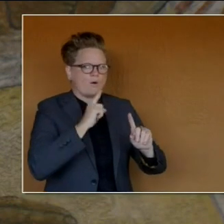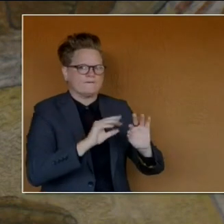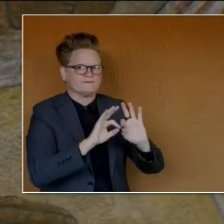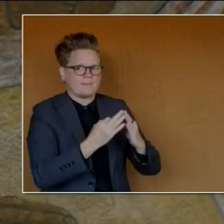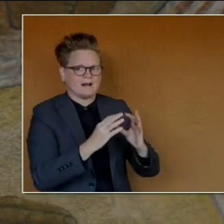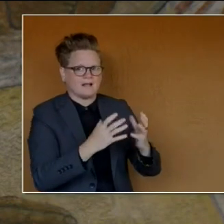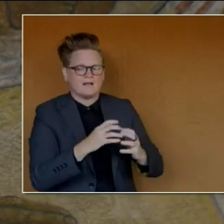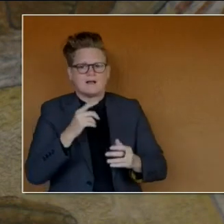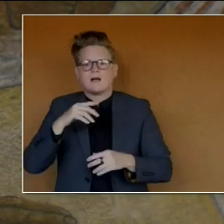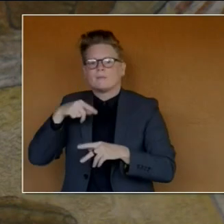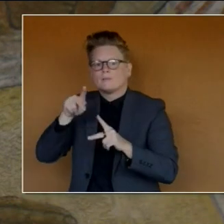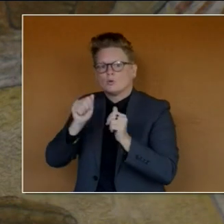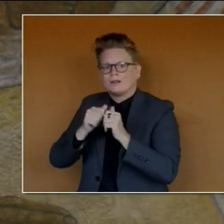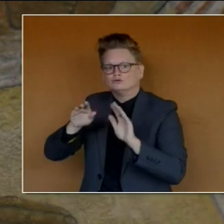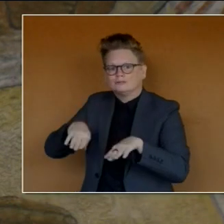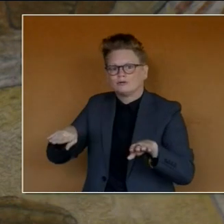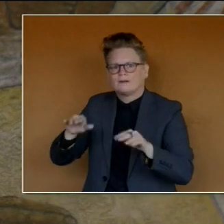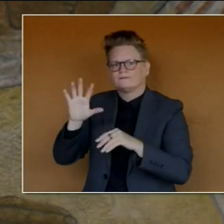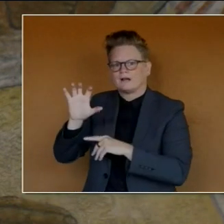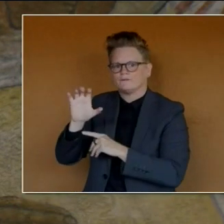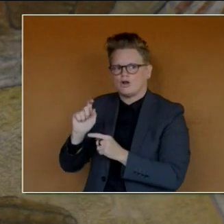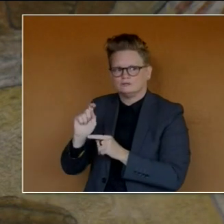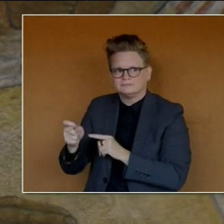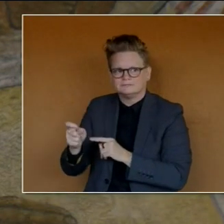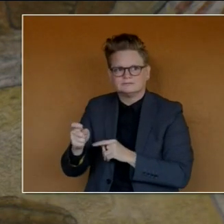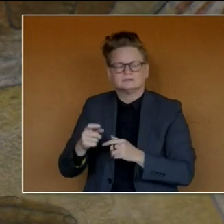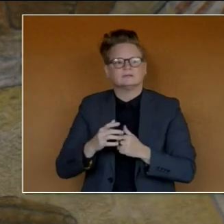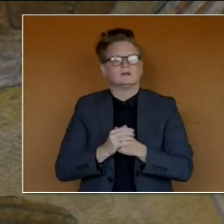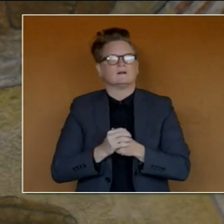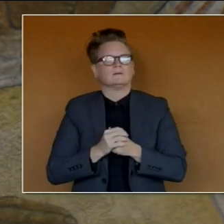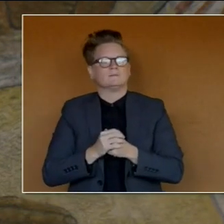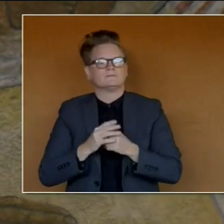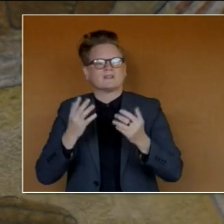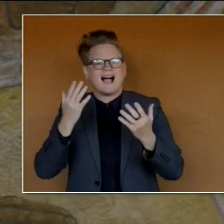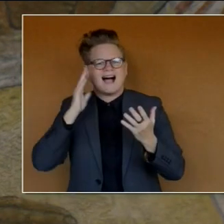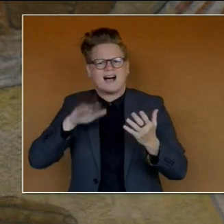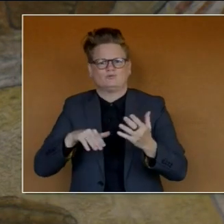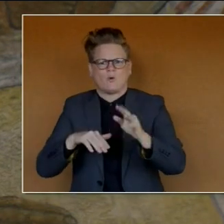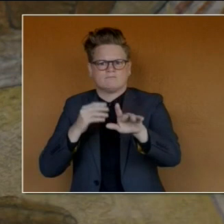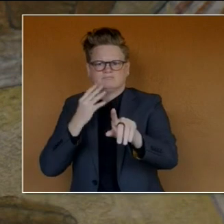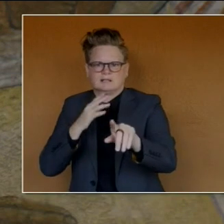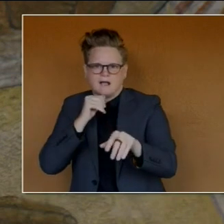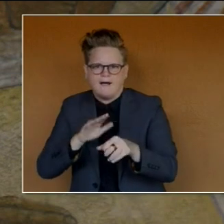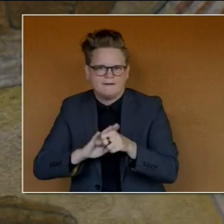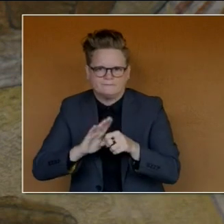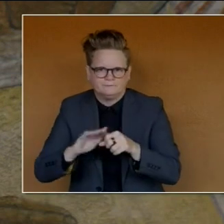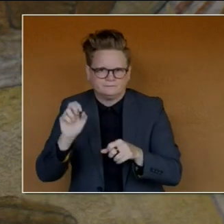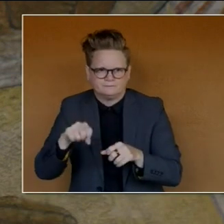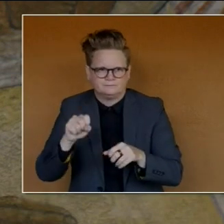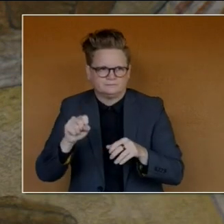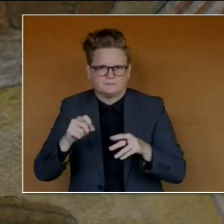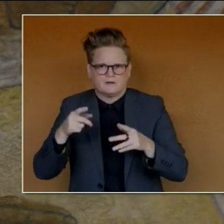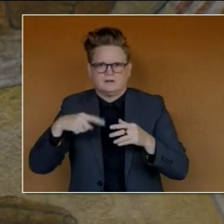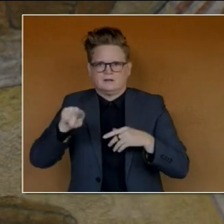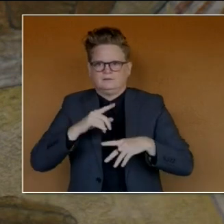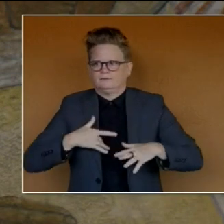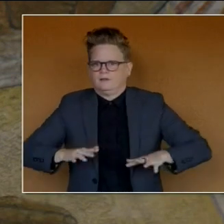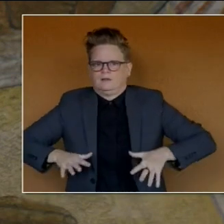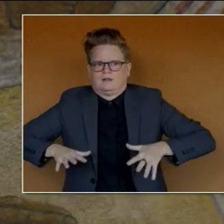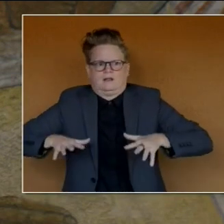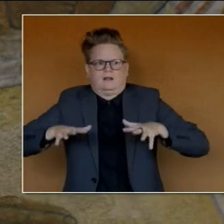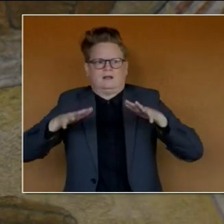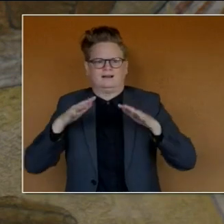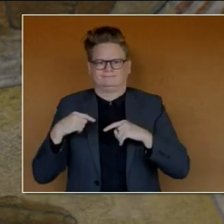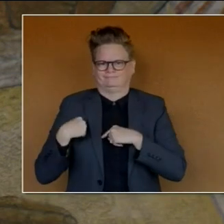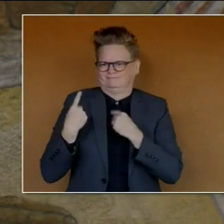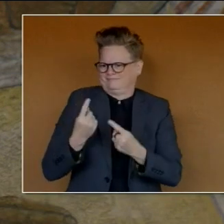filers is not enough. To address the stress the anxiety over the course of the last year plus in